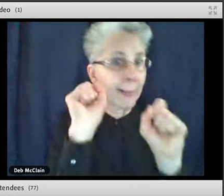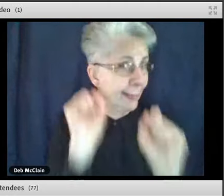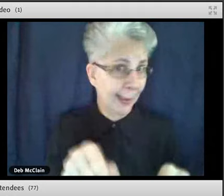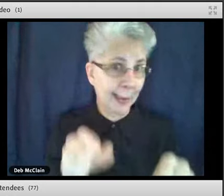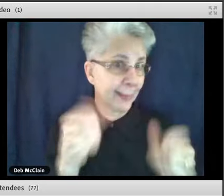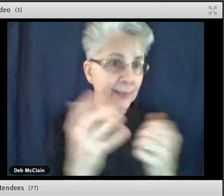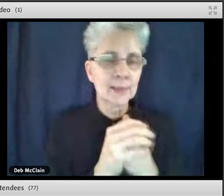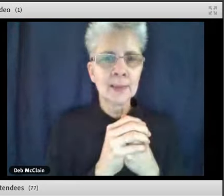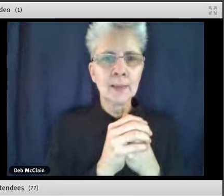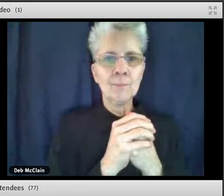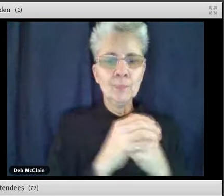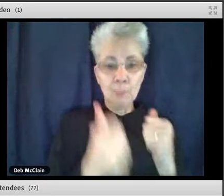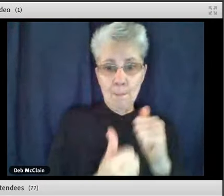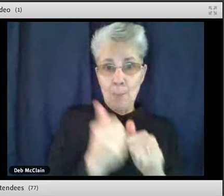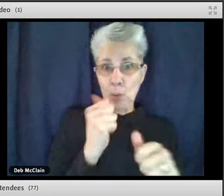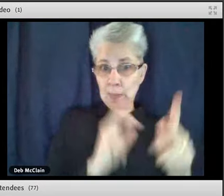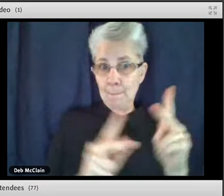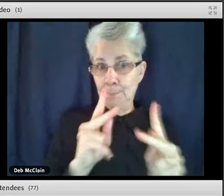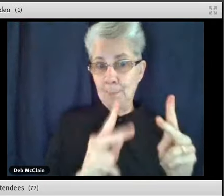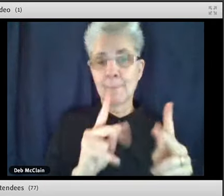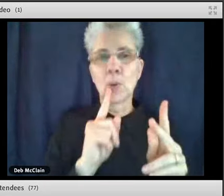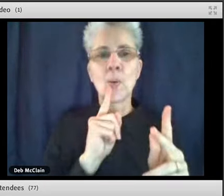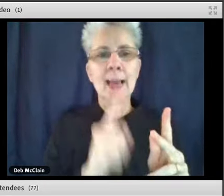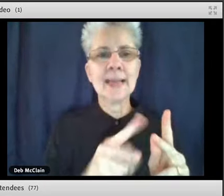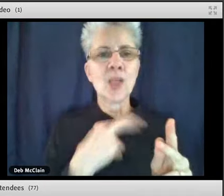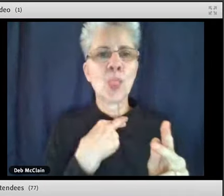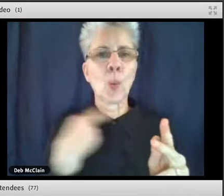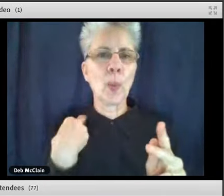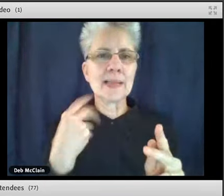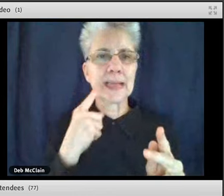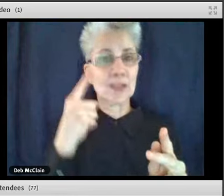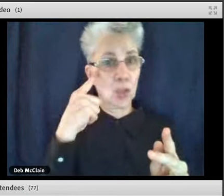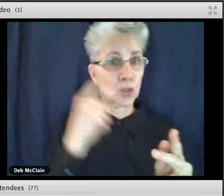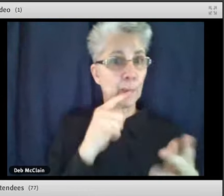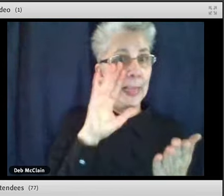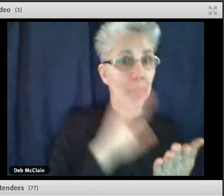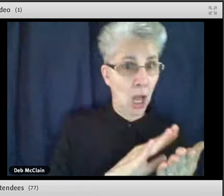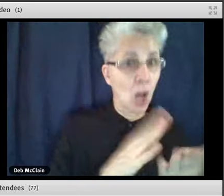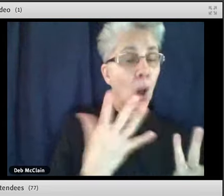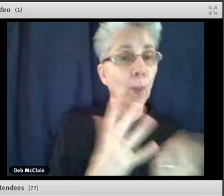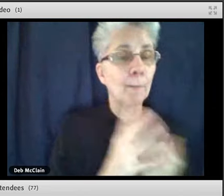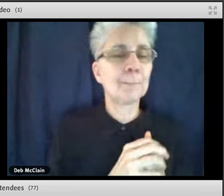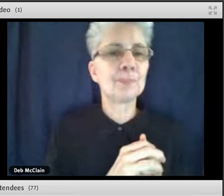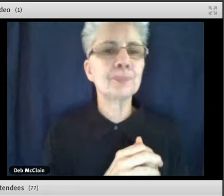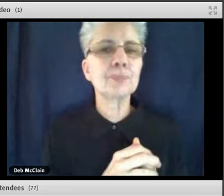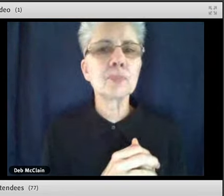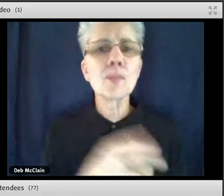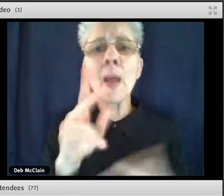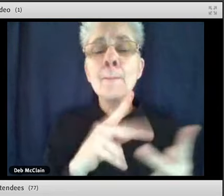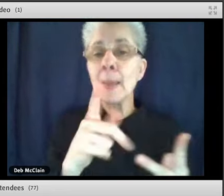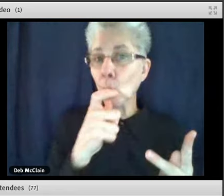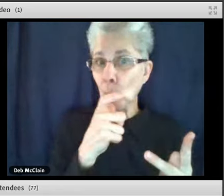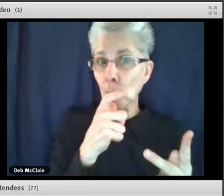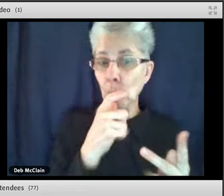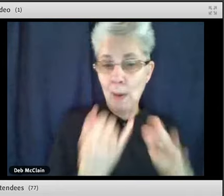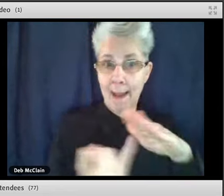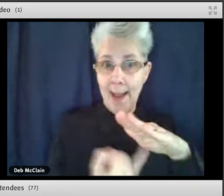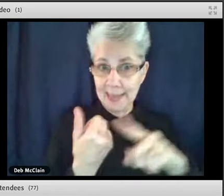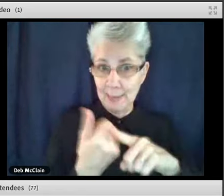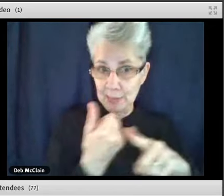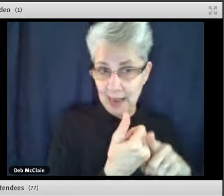Um, and for most people, it's thought that the risk is thought to be low. Um, and people who do